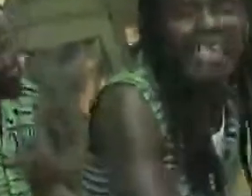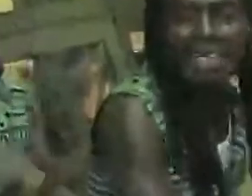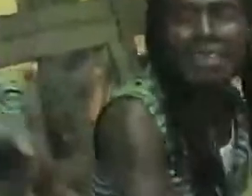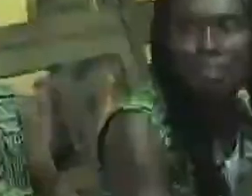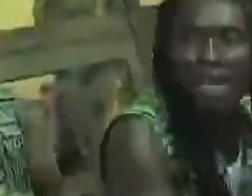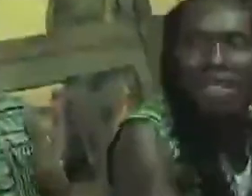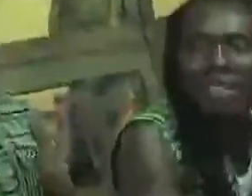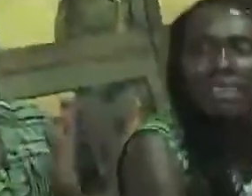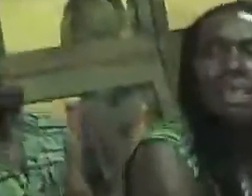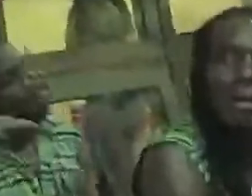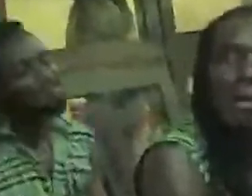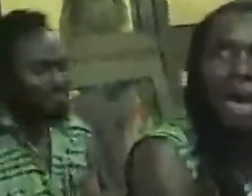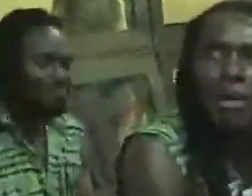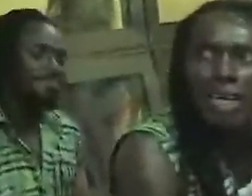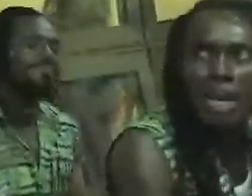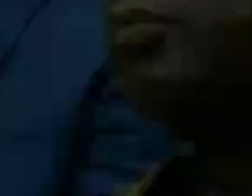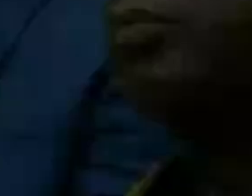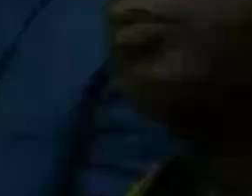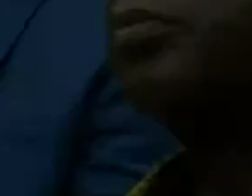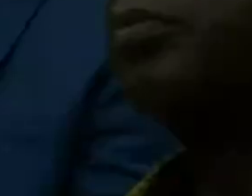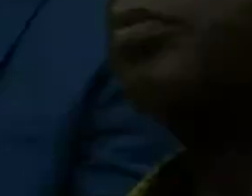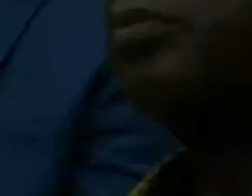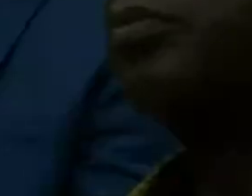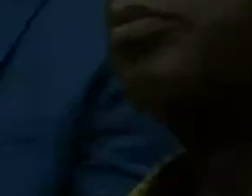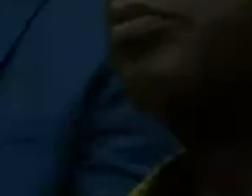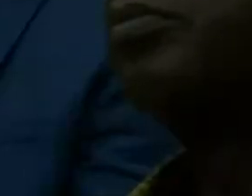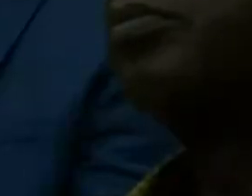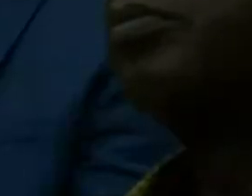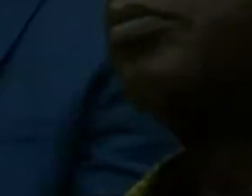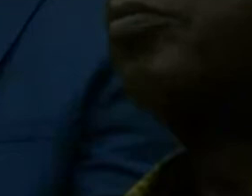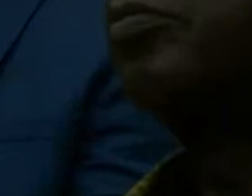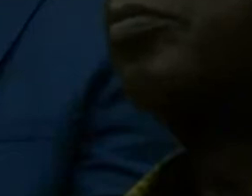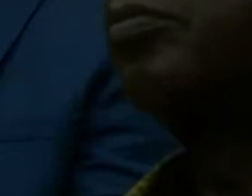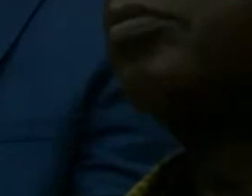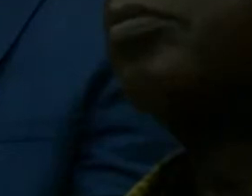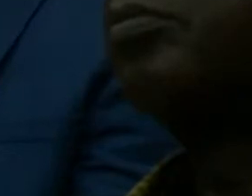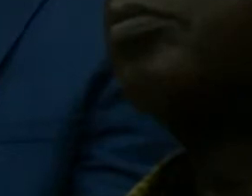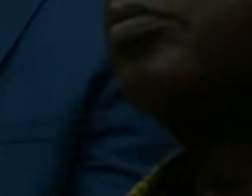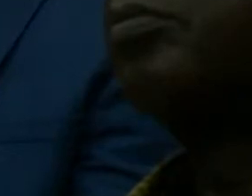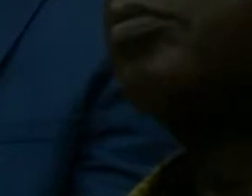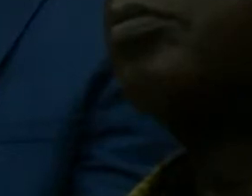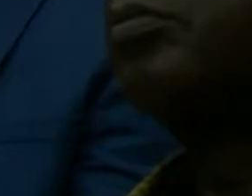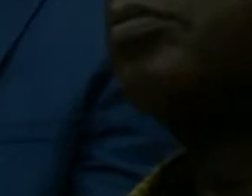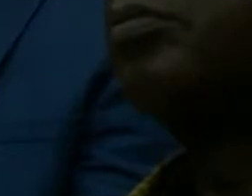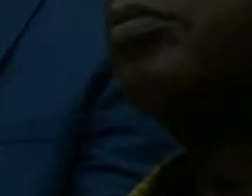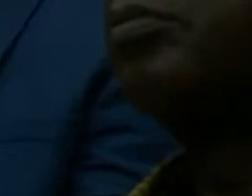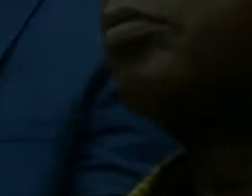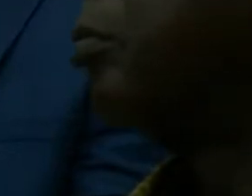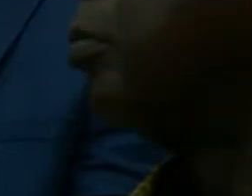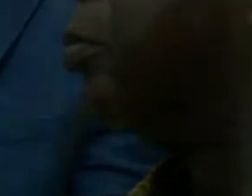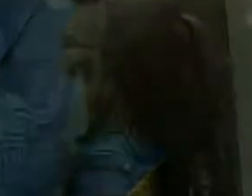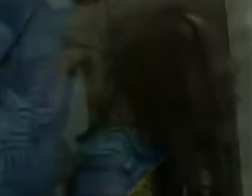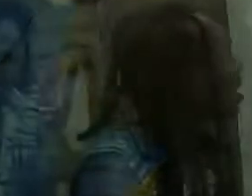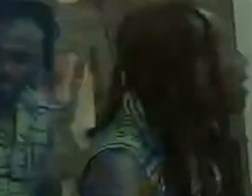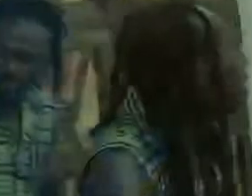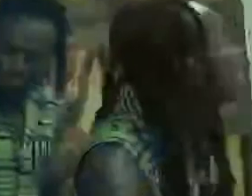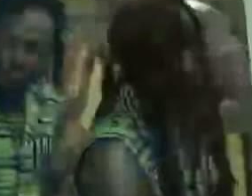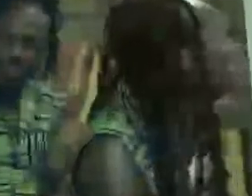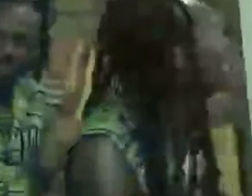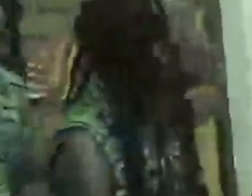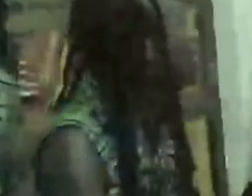Ghana Yima, Maune Klonde Jie, oh, Ghana Yima. Maune Klonti